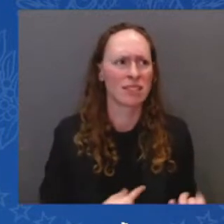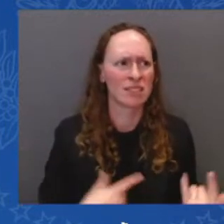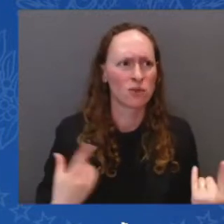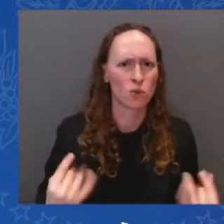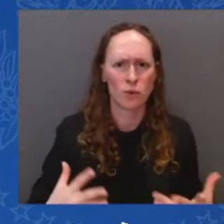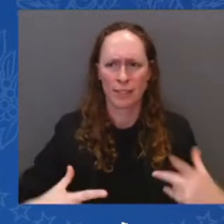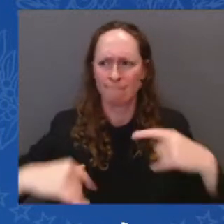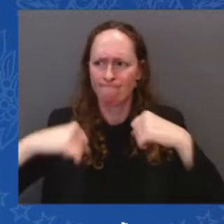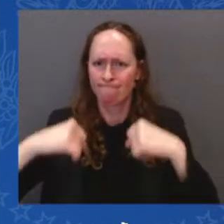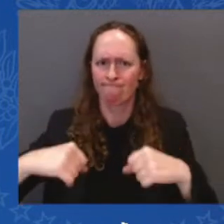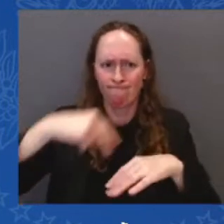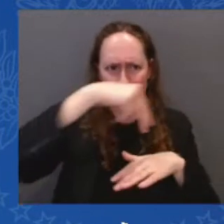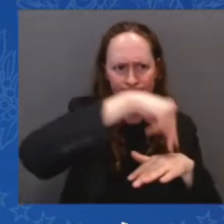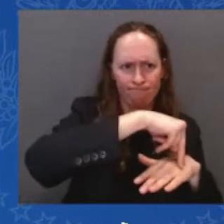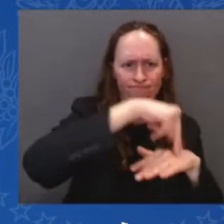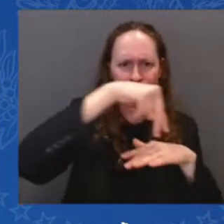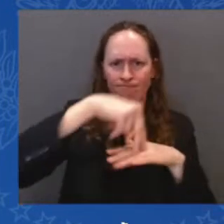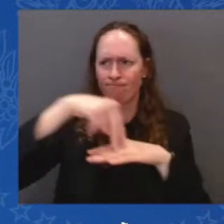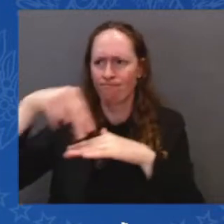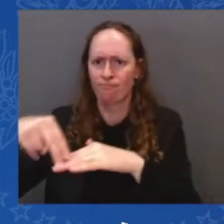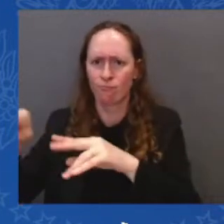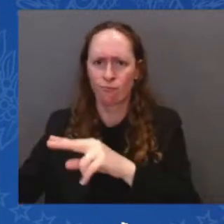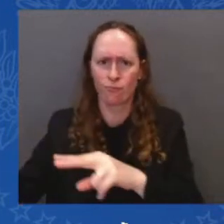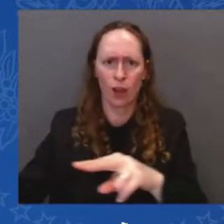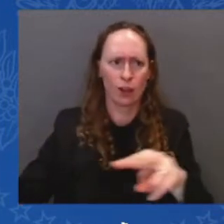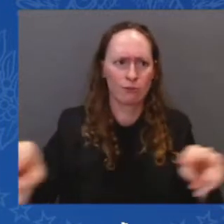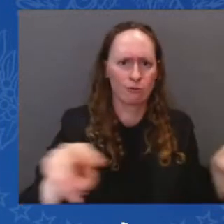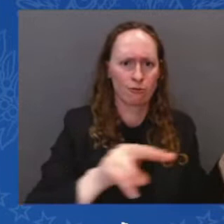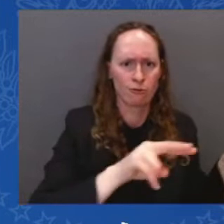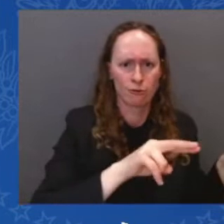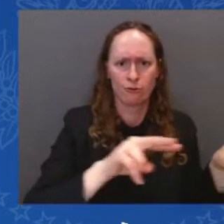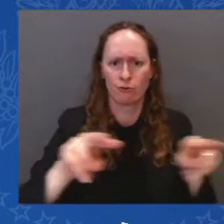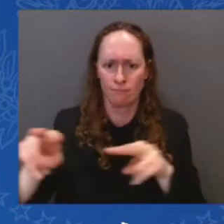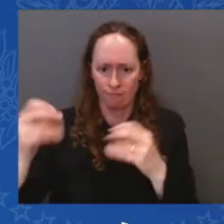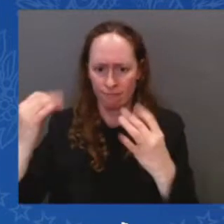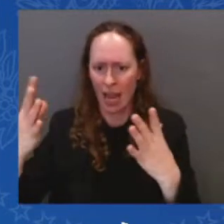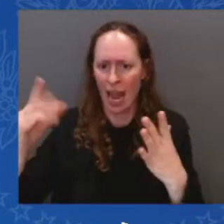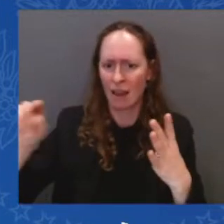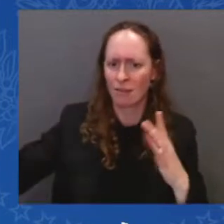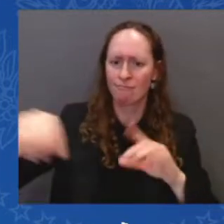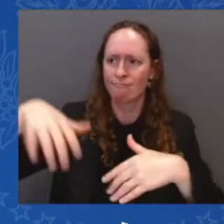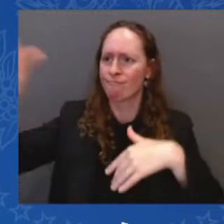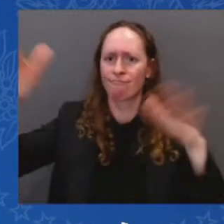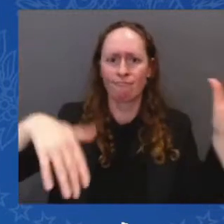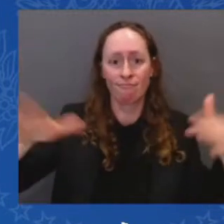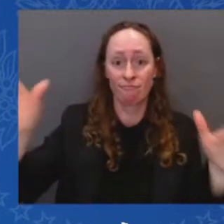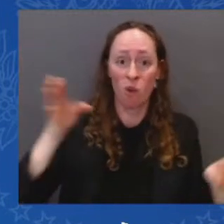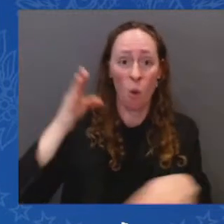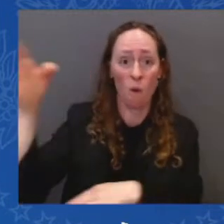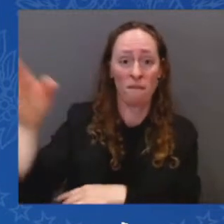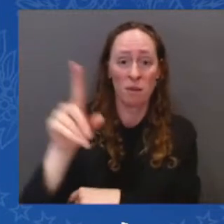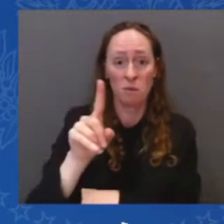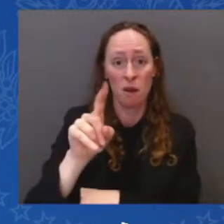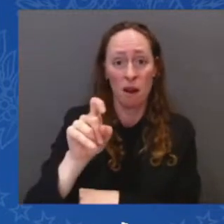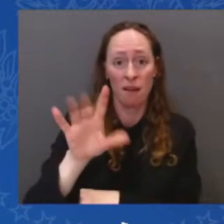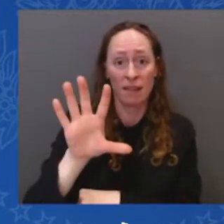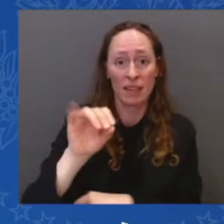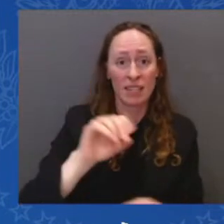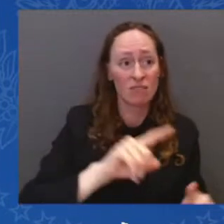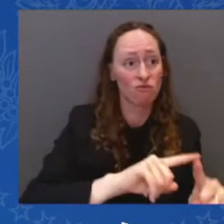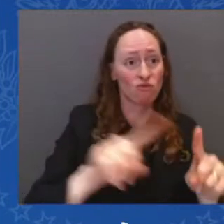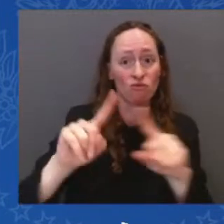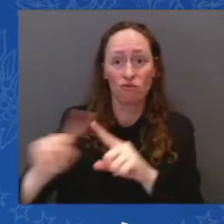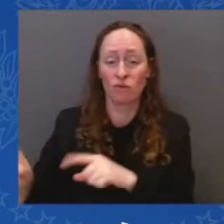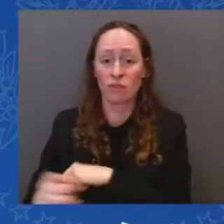troops deployed in 150 countries. In the last 4 years, we've executed countless